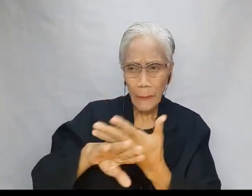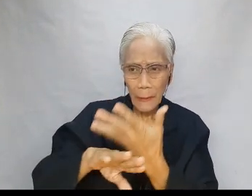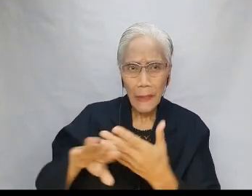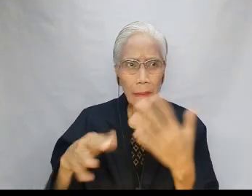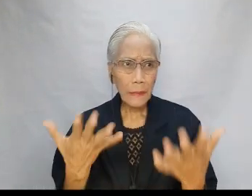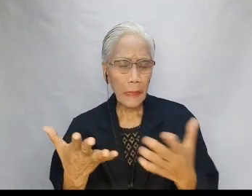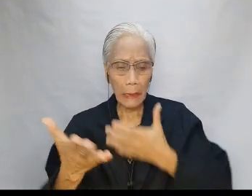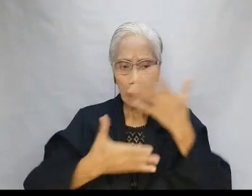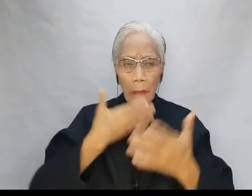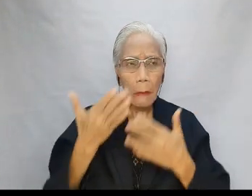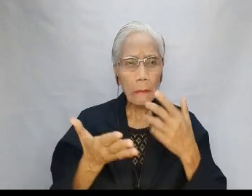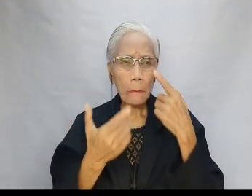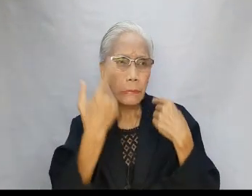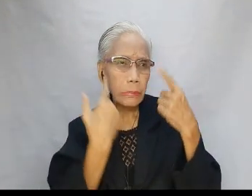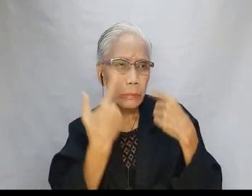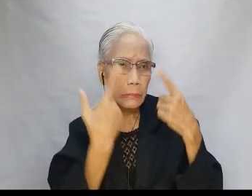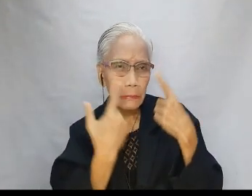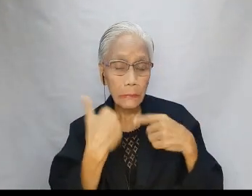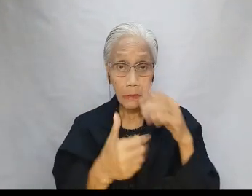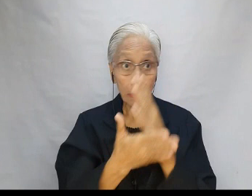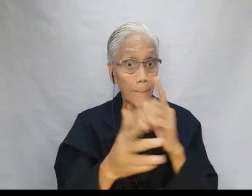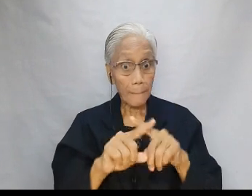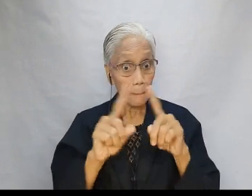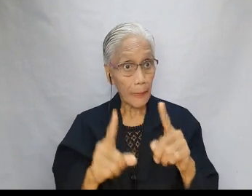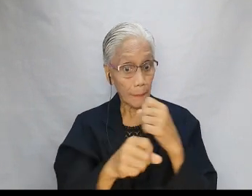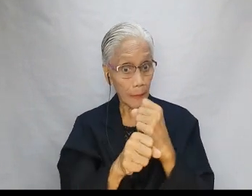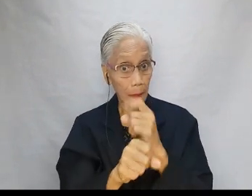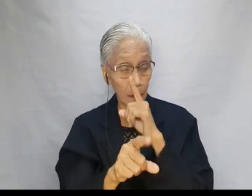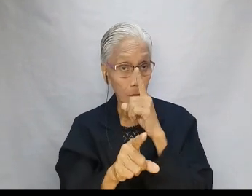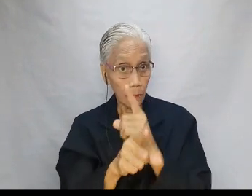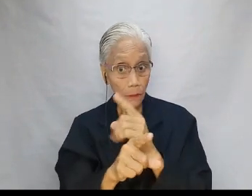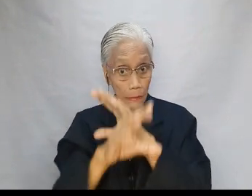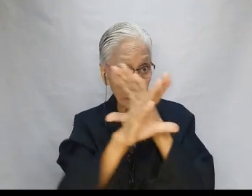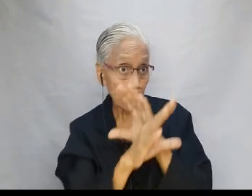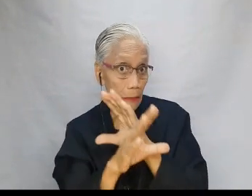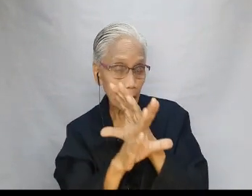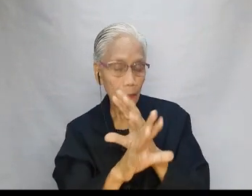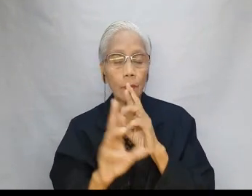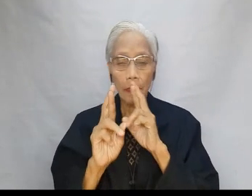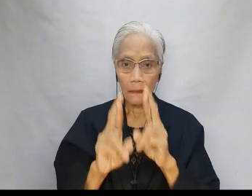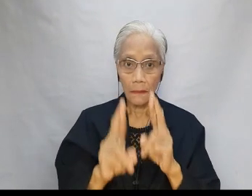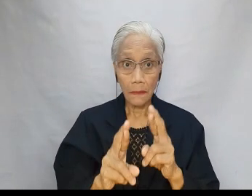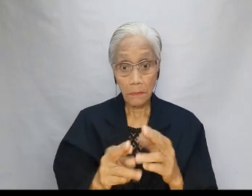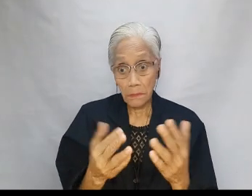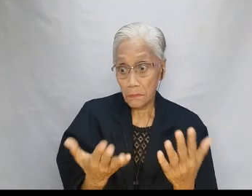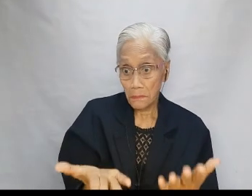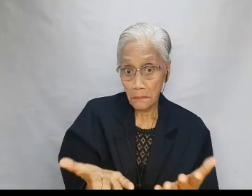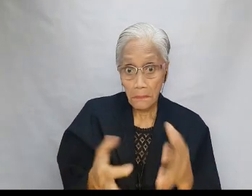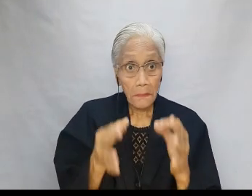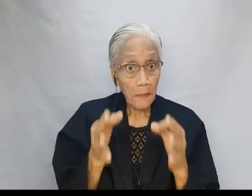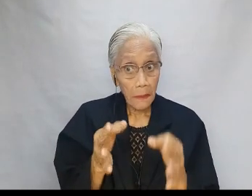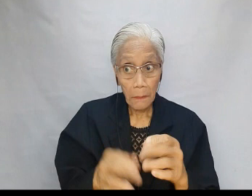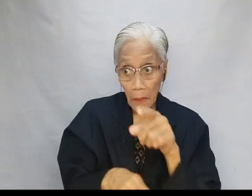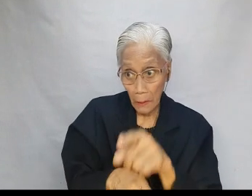the crying to stop, but an assurance that someone cares and will respond. Are you hungry?